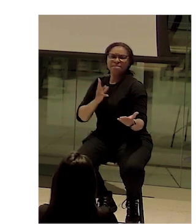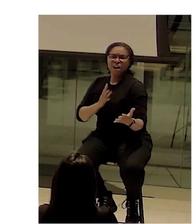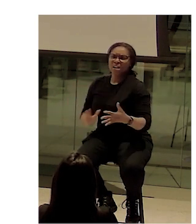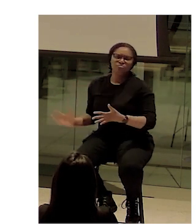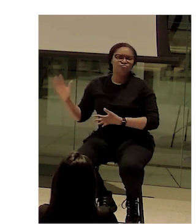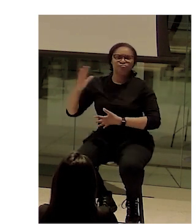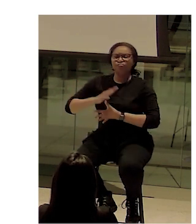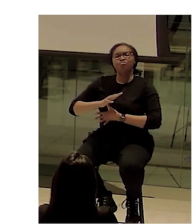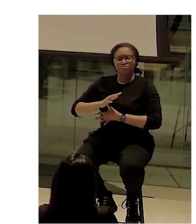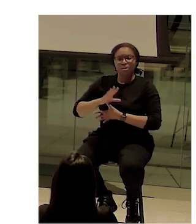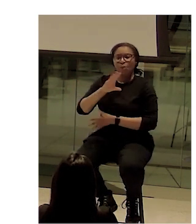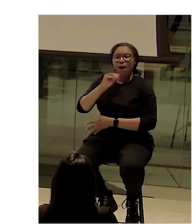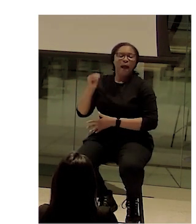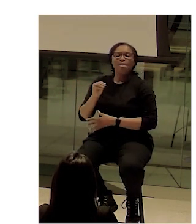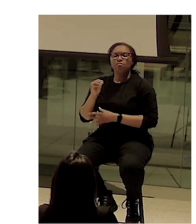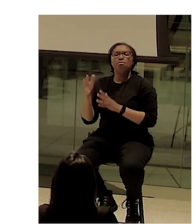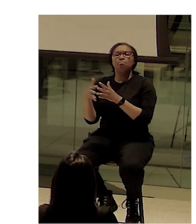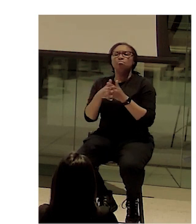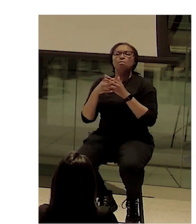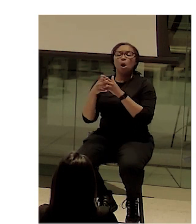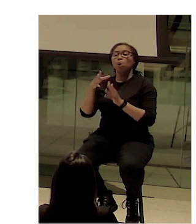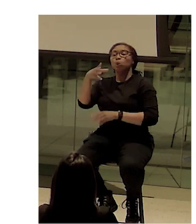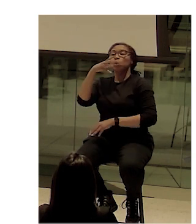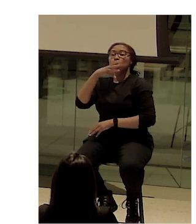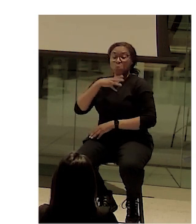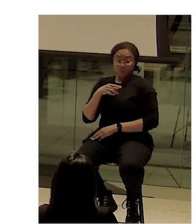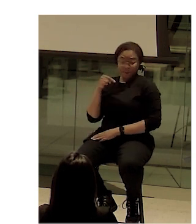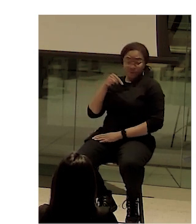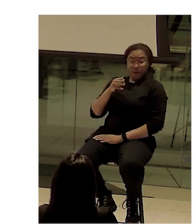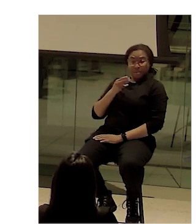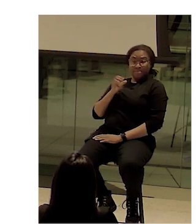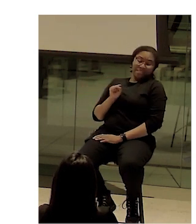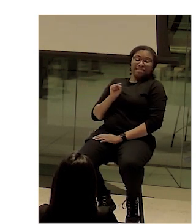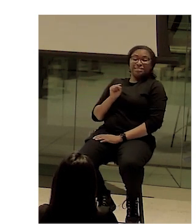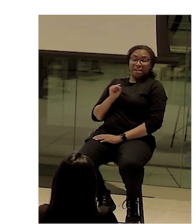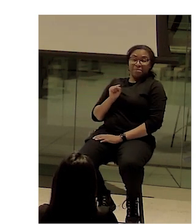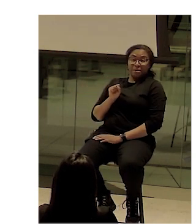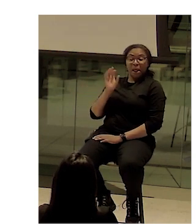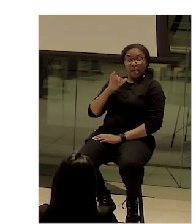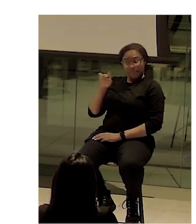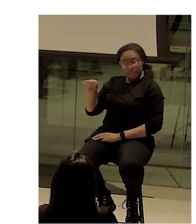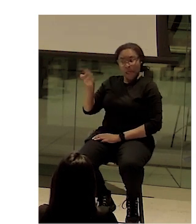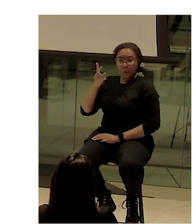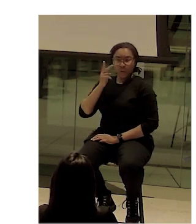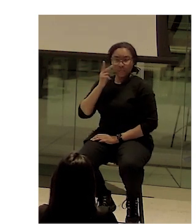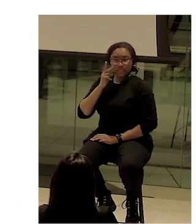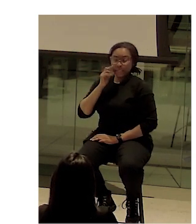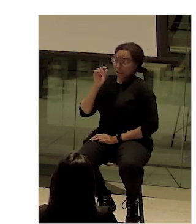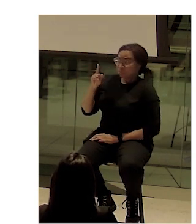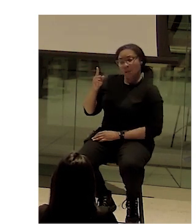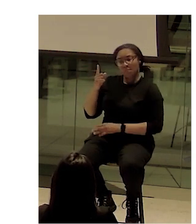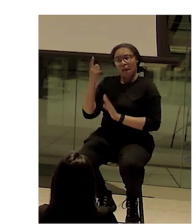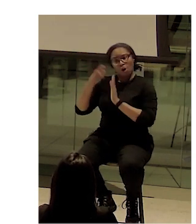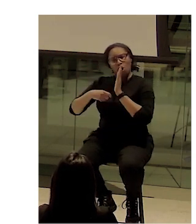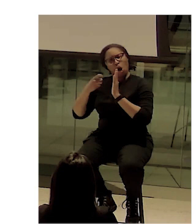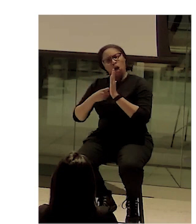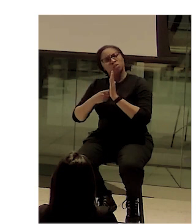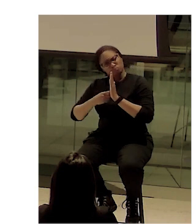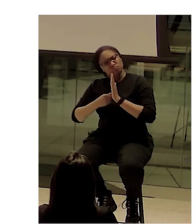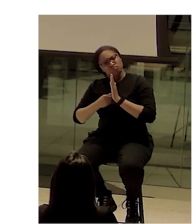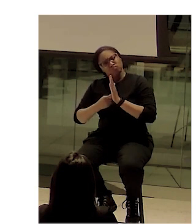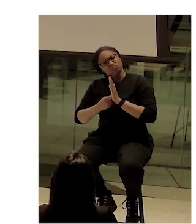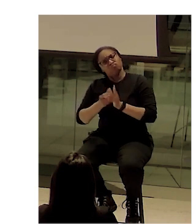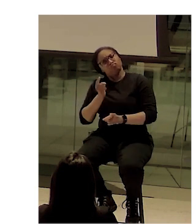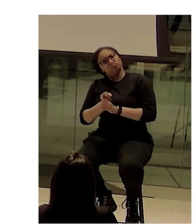by an African-American living woman artist this side of the Mississippi. Modest collectors will find her prices reasonable. Those of a